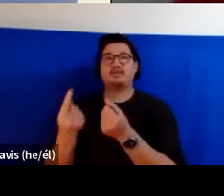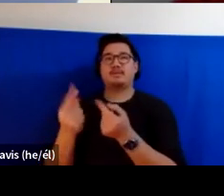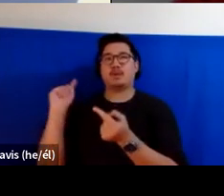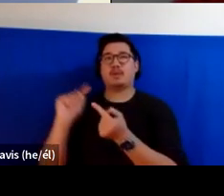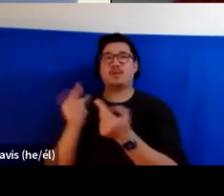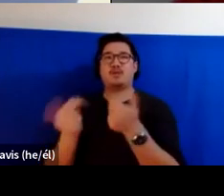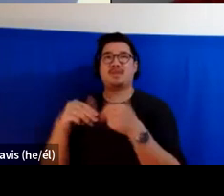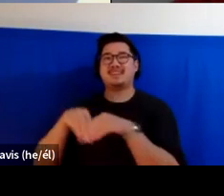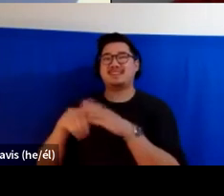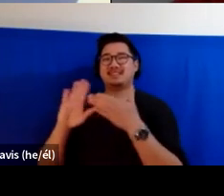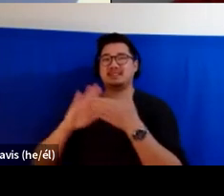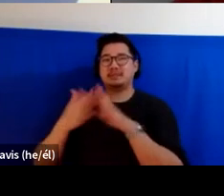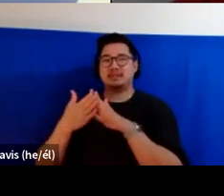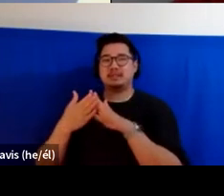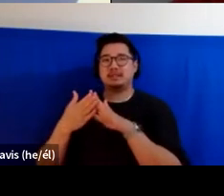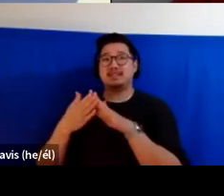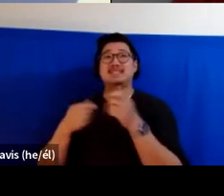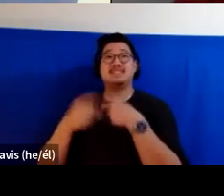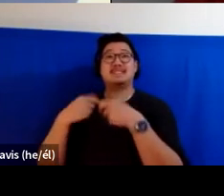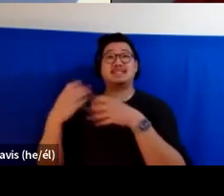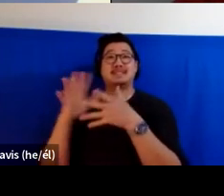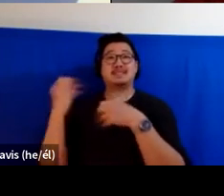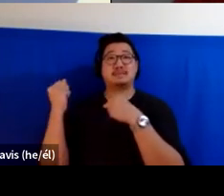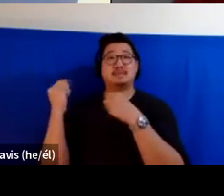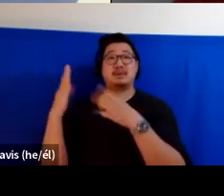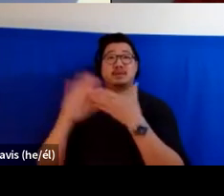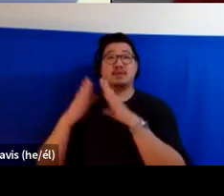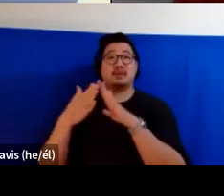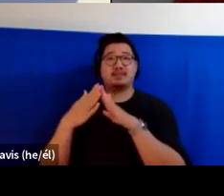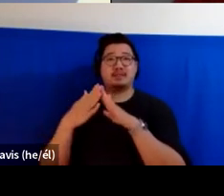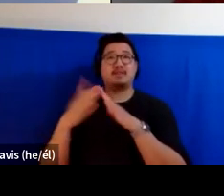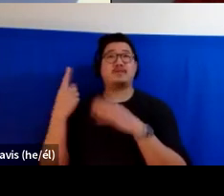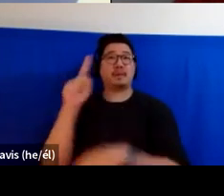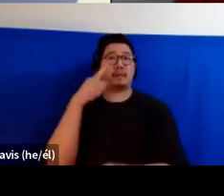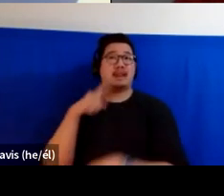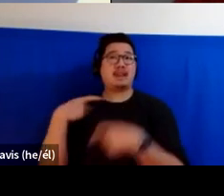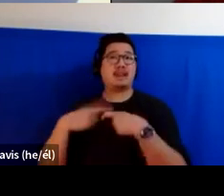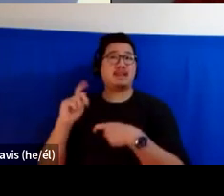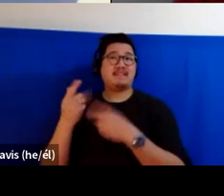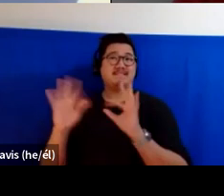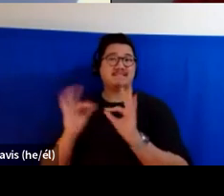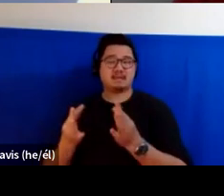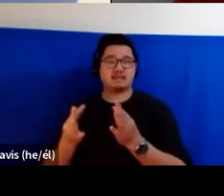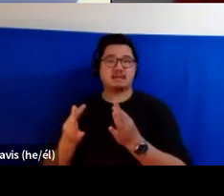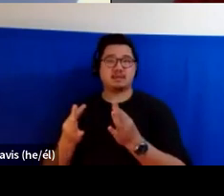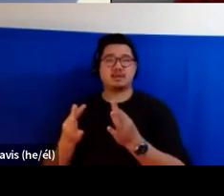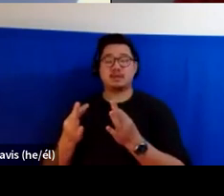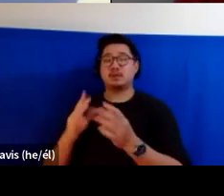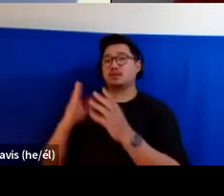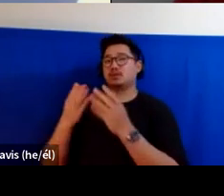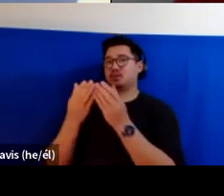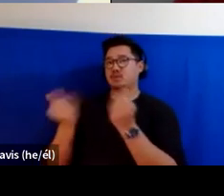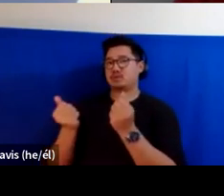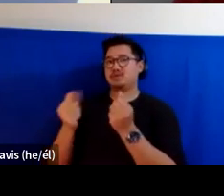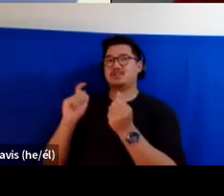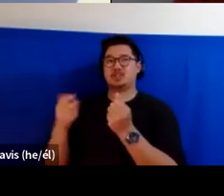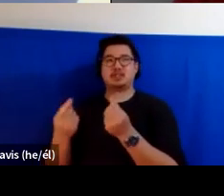rather than the current tear down model of destroying places of joyful learning for black and latino students and families the solution is to stop closing schools